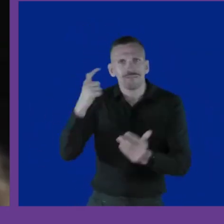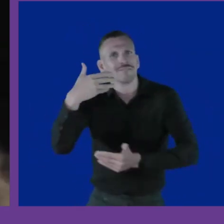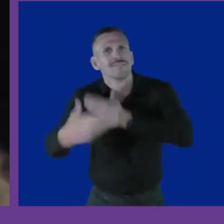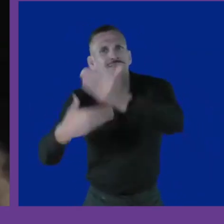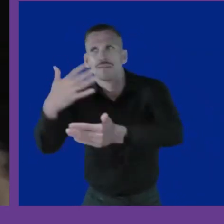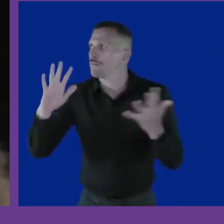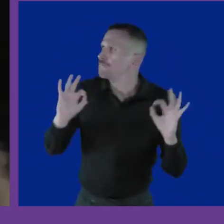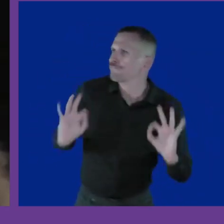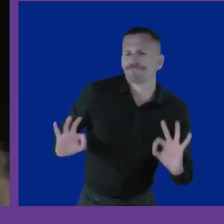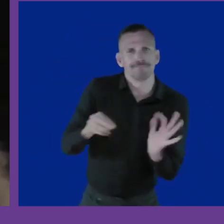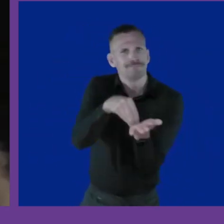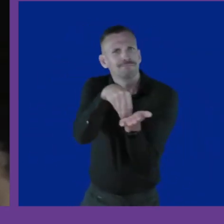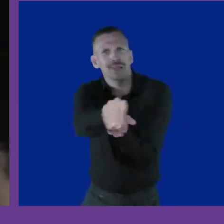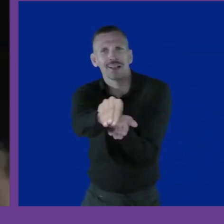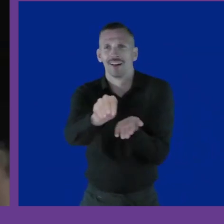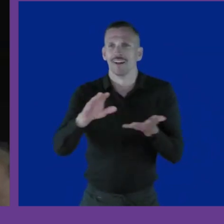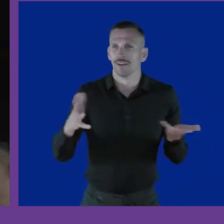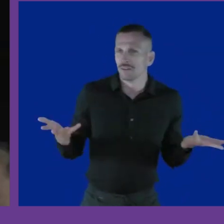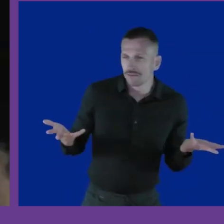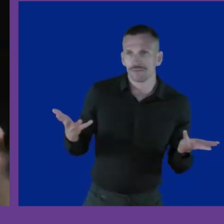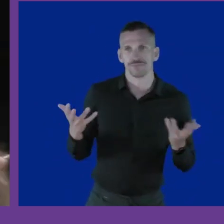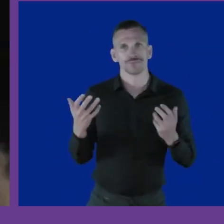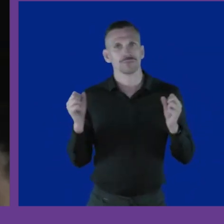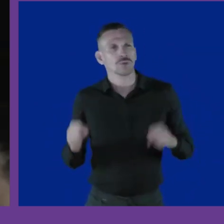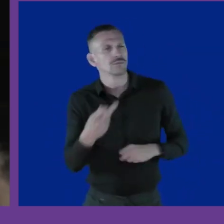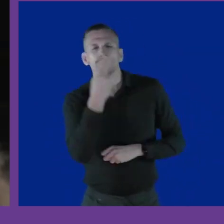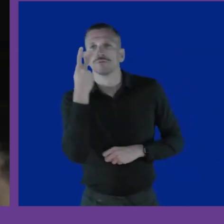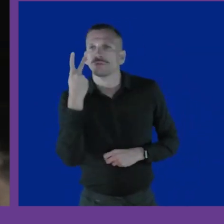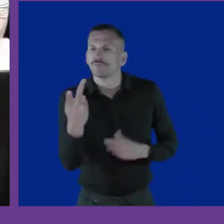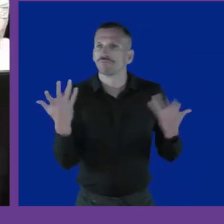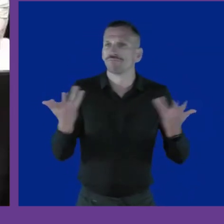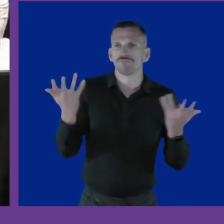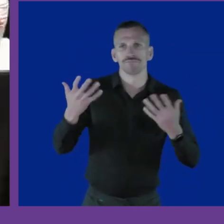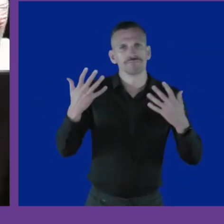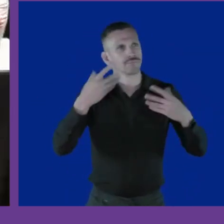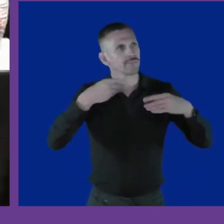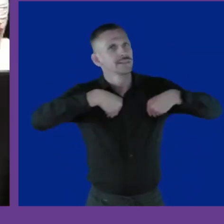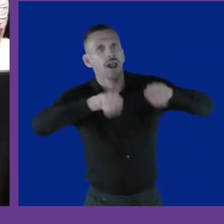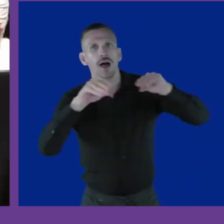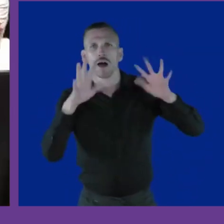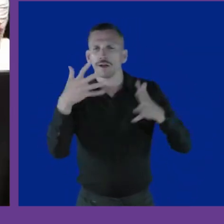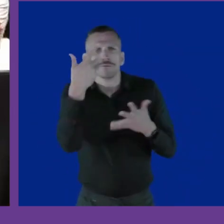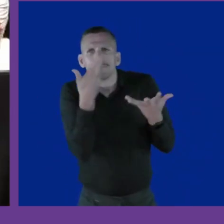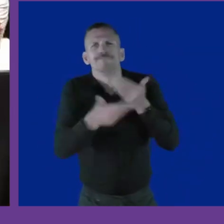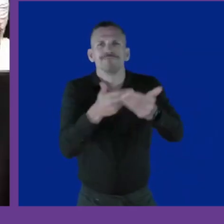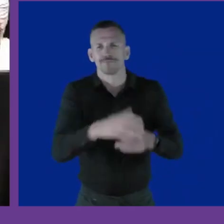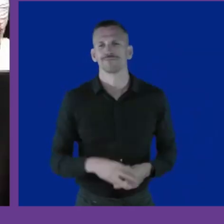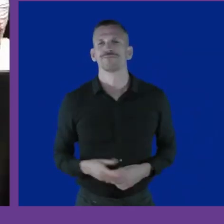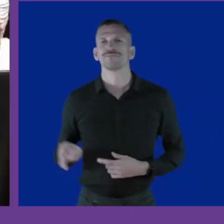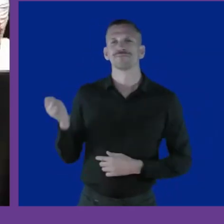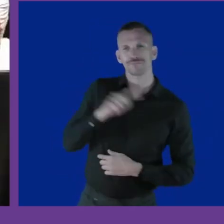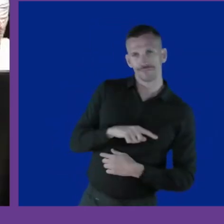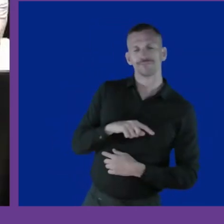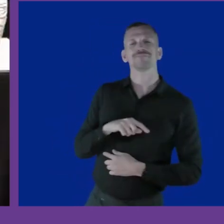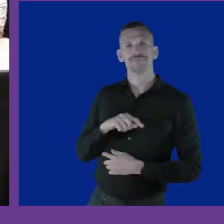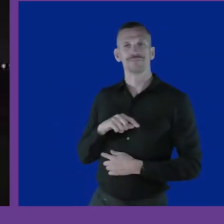scheme, or is that something you only see on the merchant side? Yeah, no, what we do is very much driven by